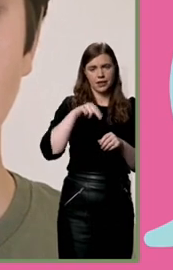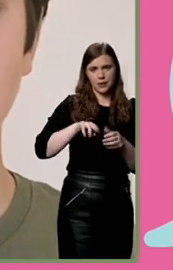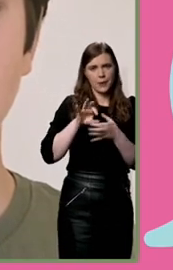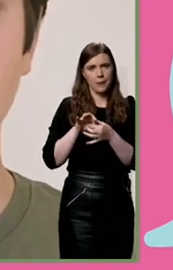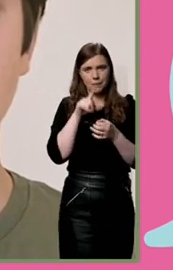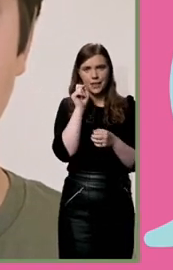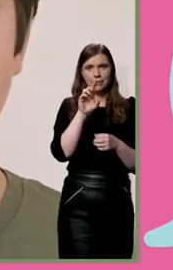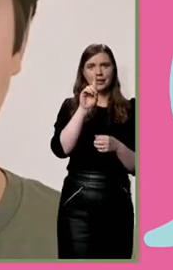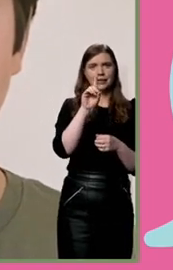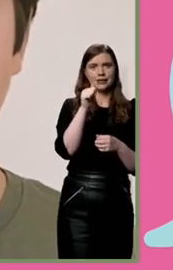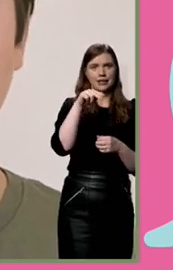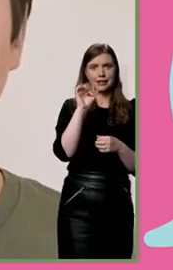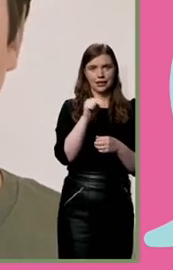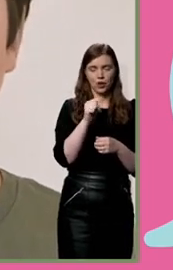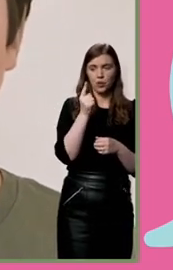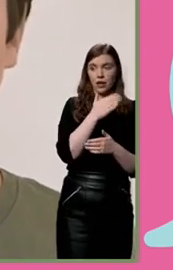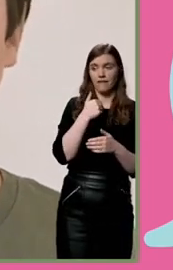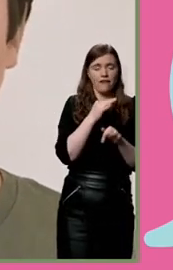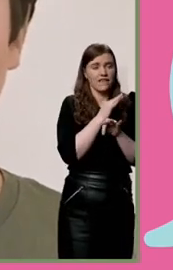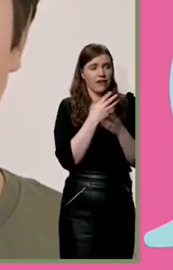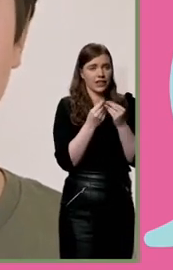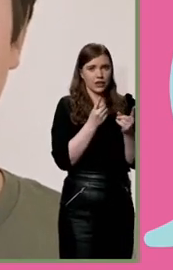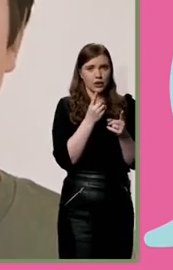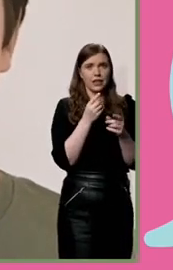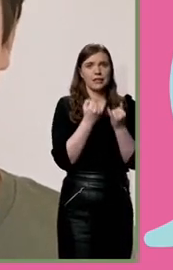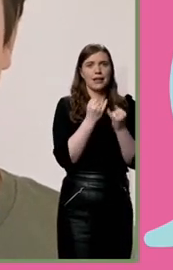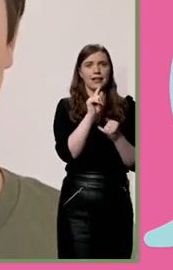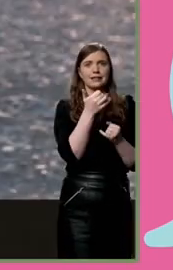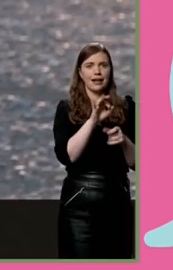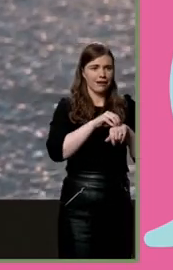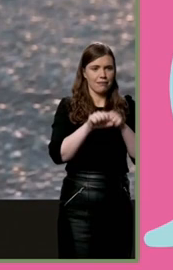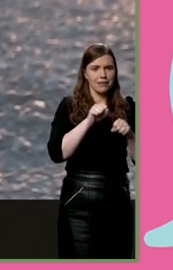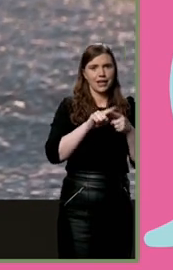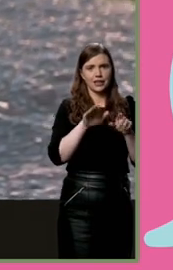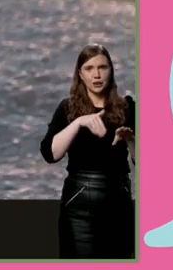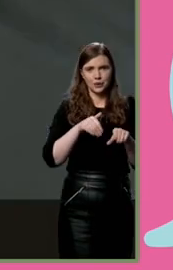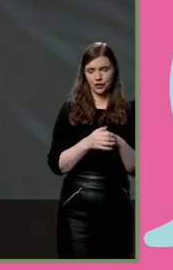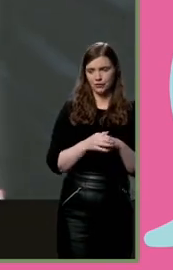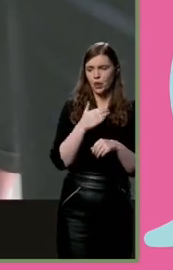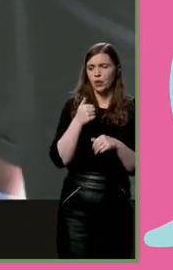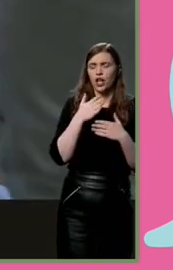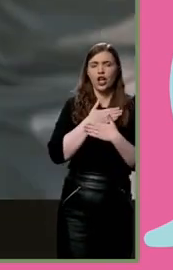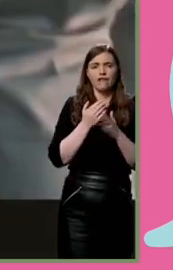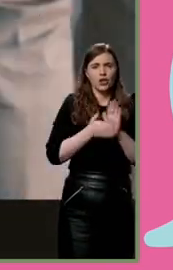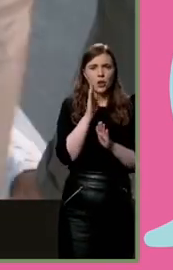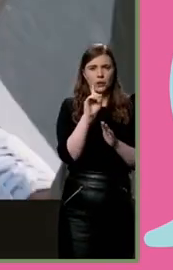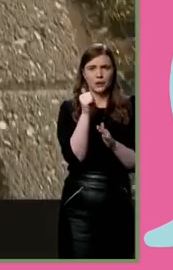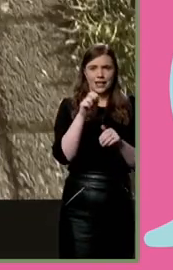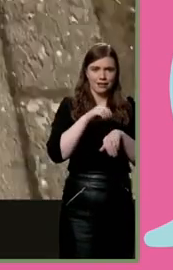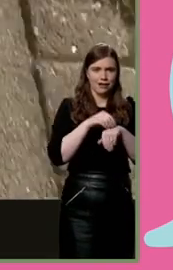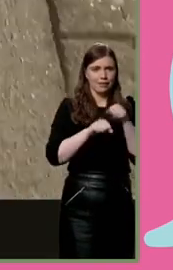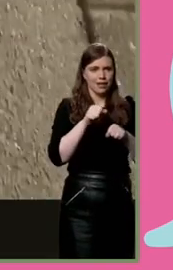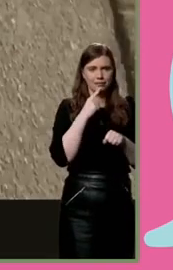beautiful park near our house called Dangan. One of our favourite things to do is play tag on our bikes and scooters. We love going to Dunkin'